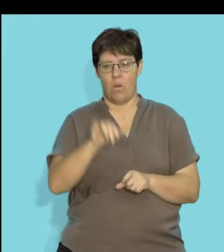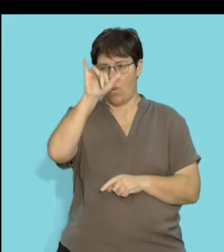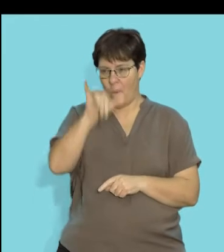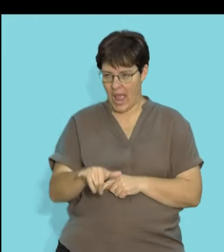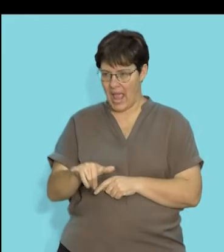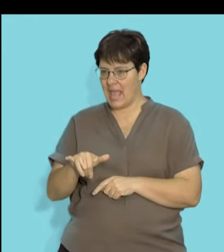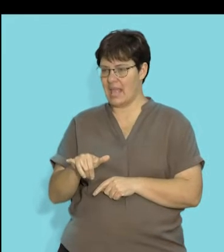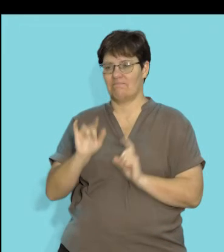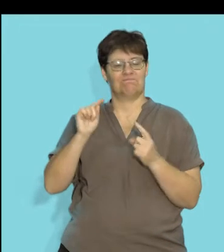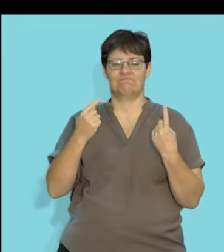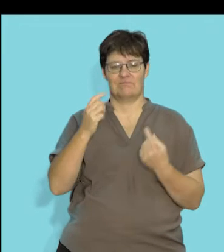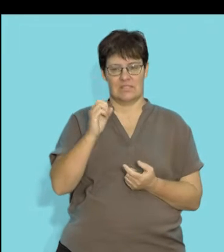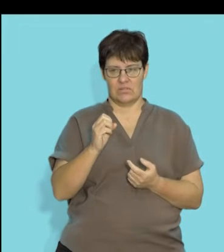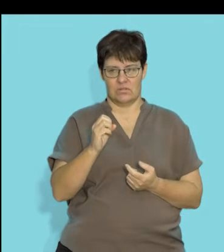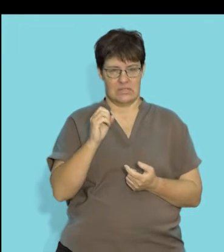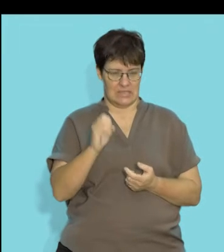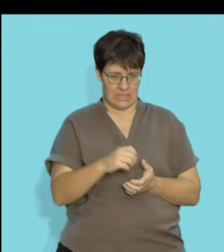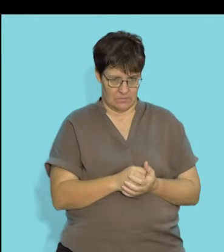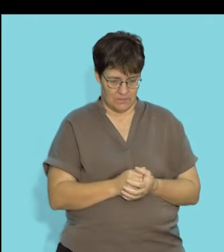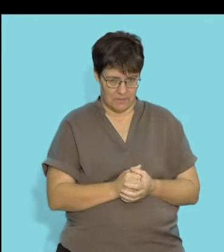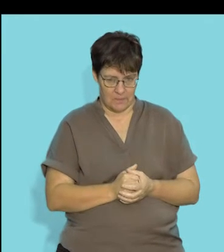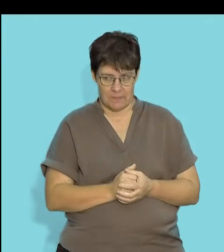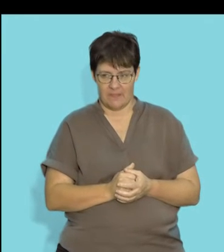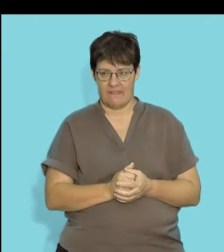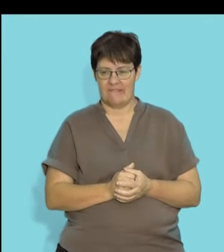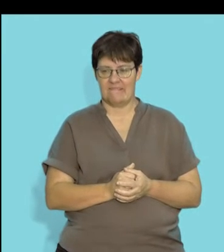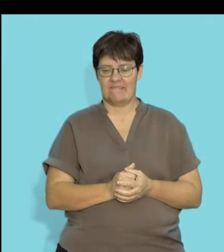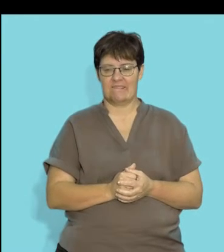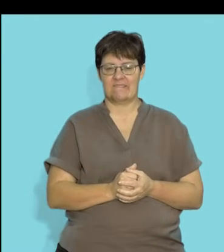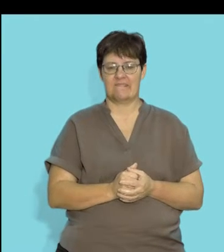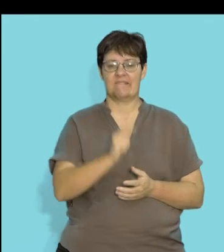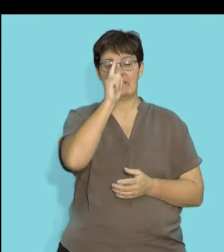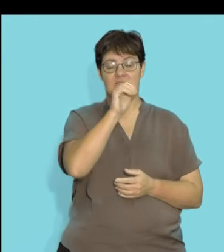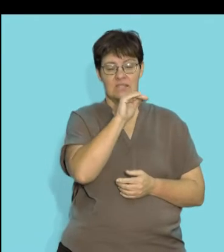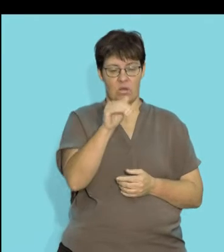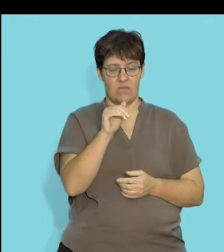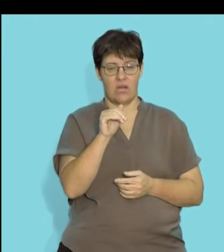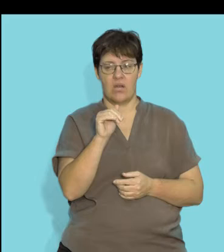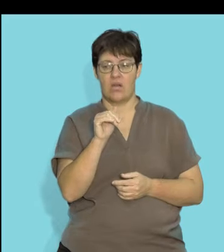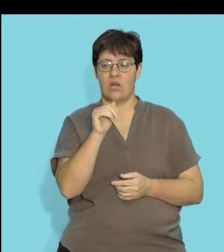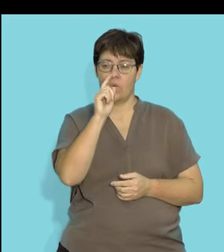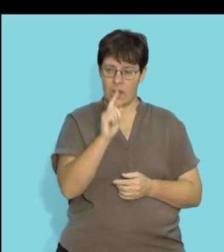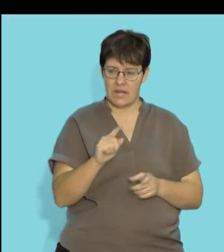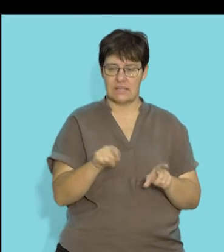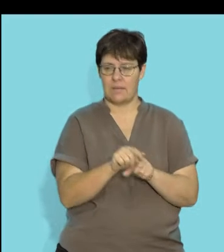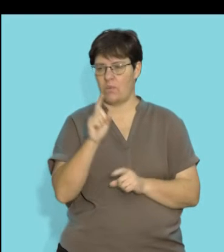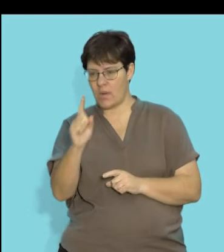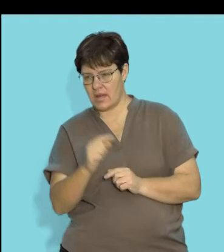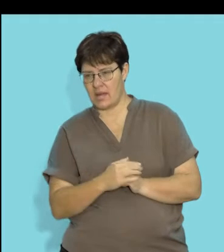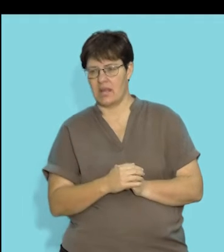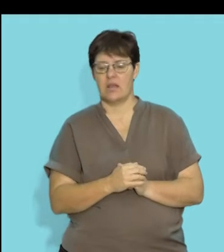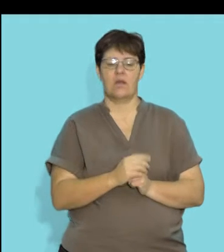y is 0. And I will show you why y cannot also be 0. And then 1 over 1, you know that will